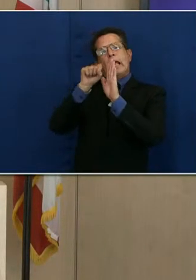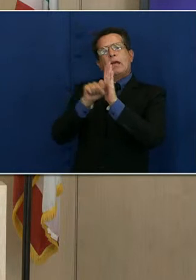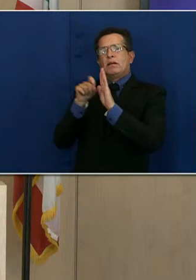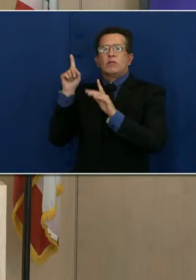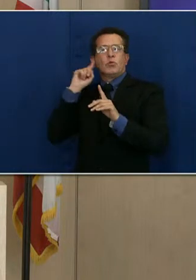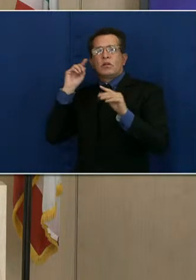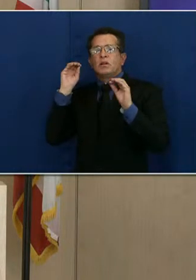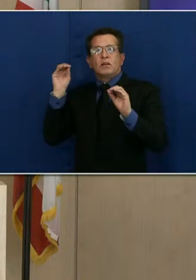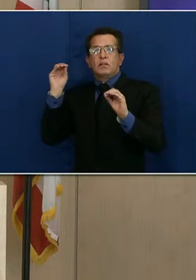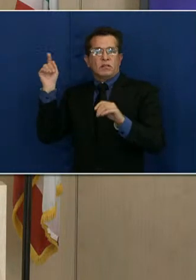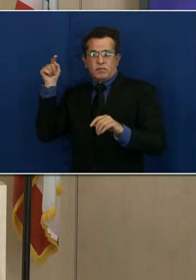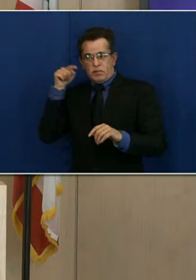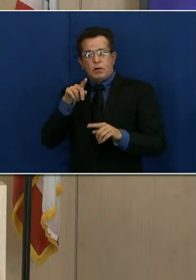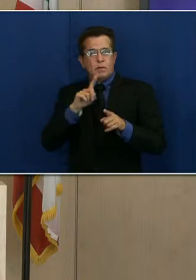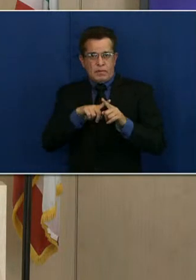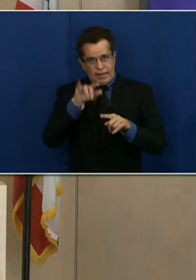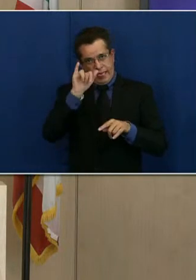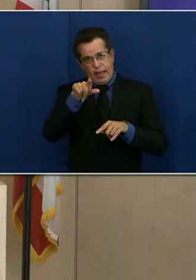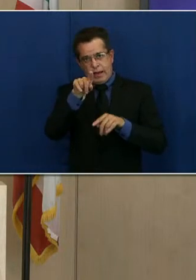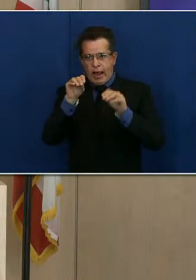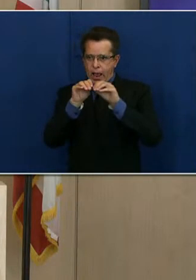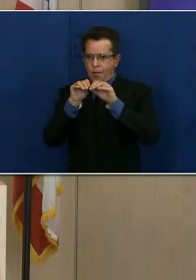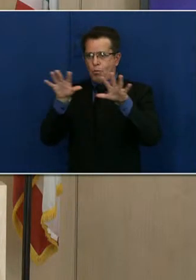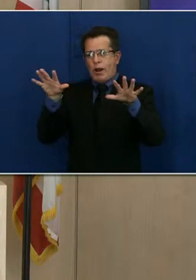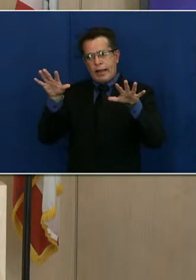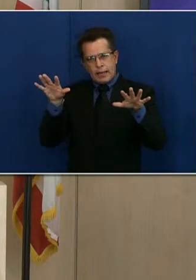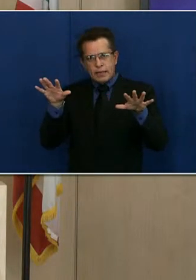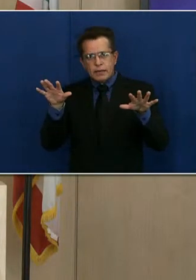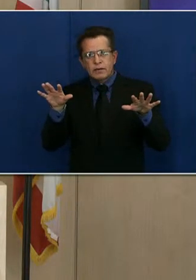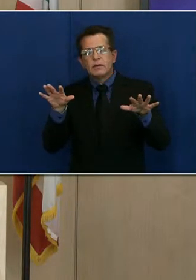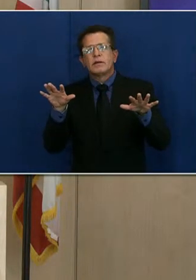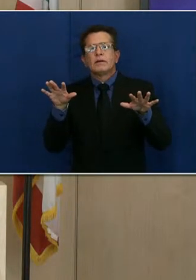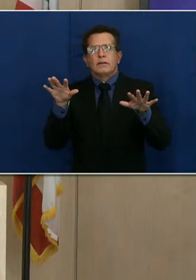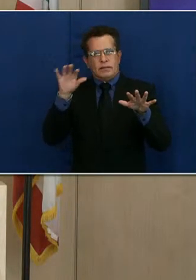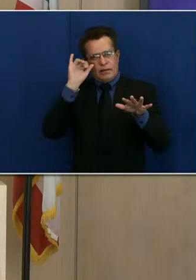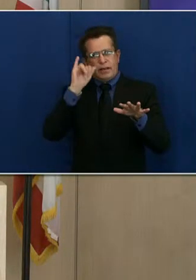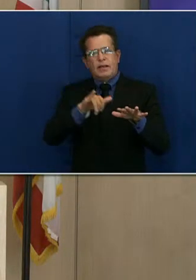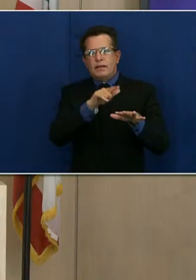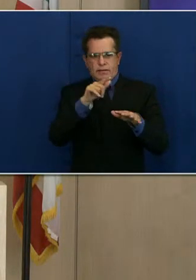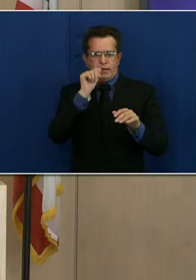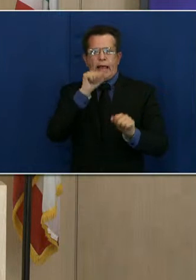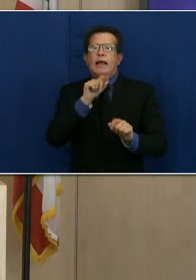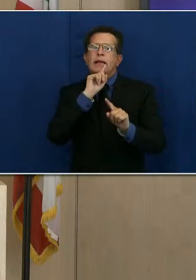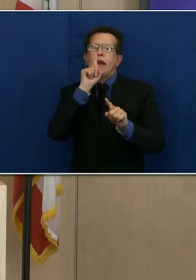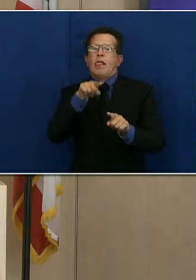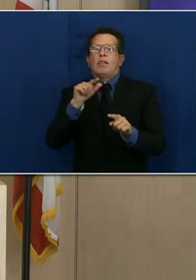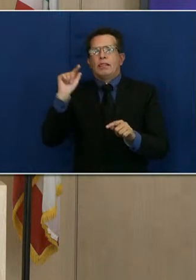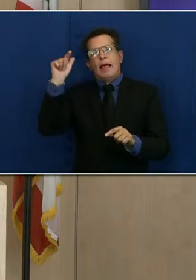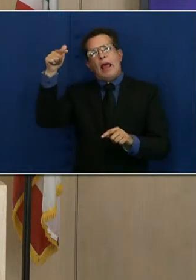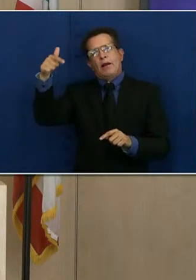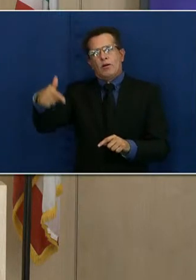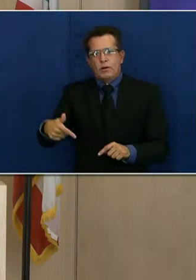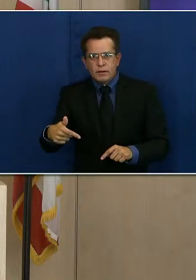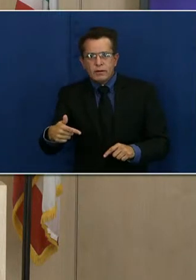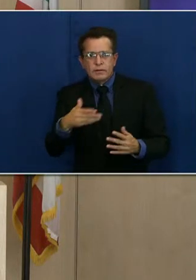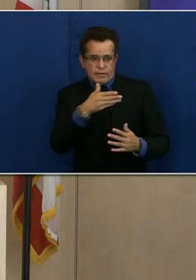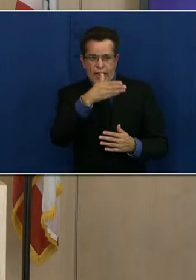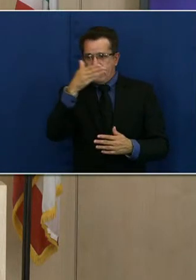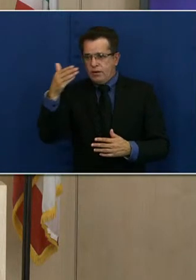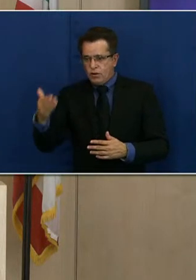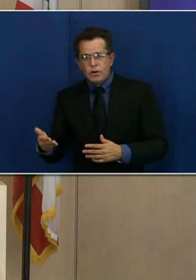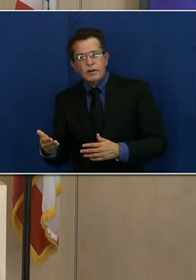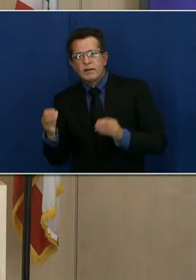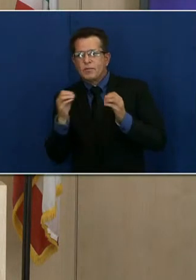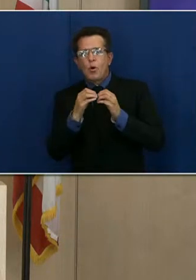to. But again, the outbreaks are an indication. It's a downstream. It's even more downstream than deaths. It